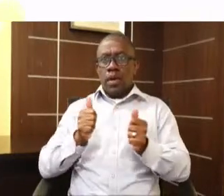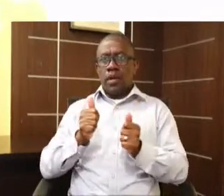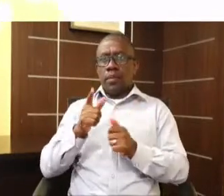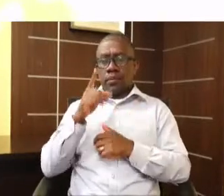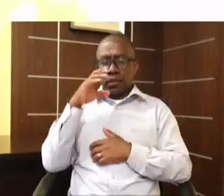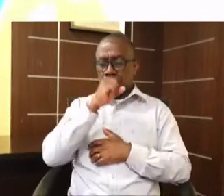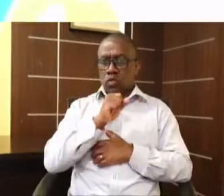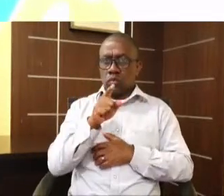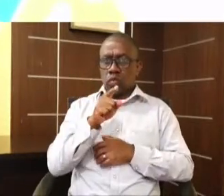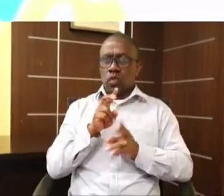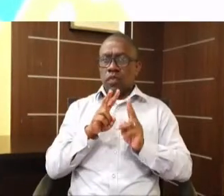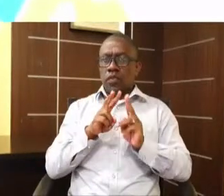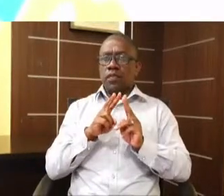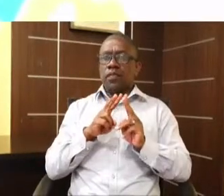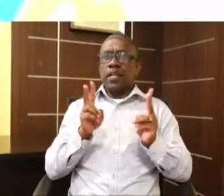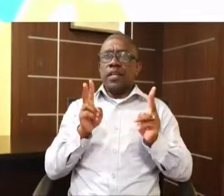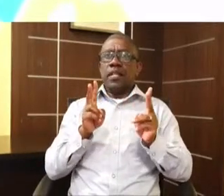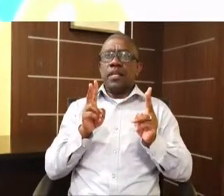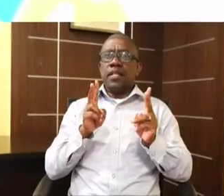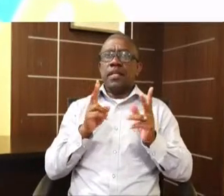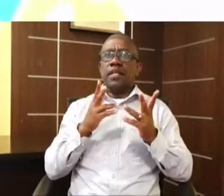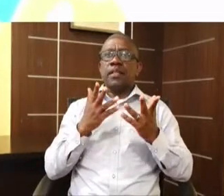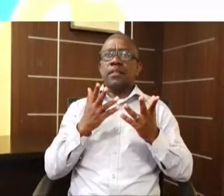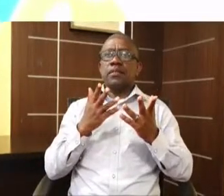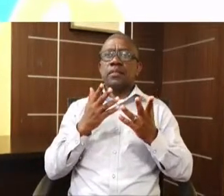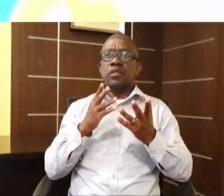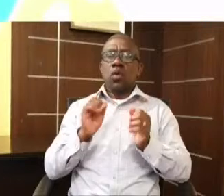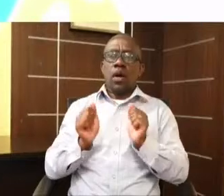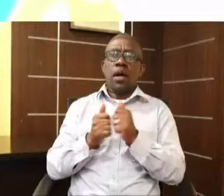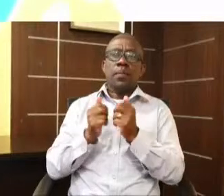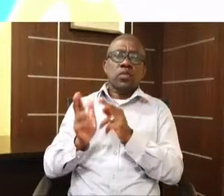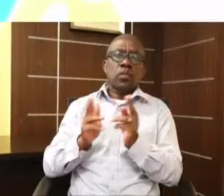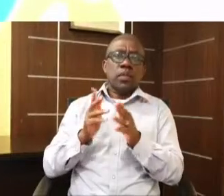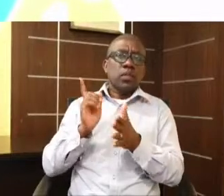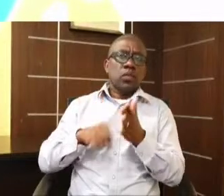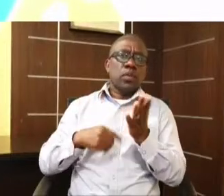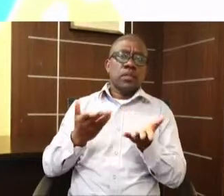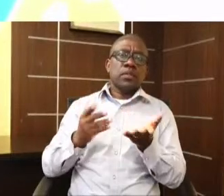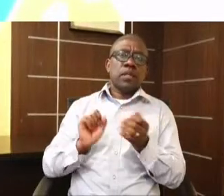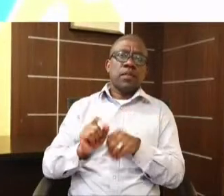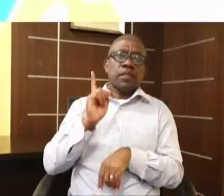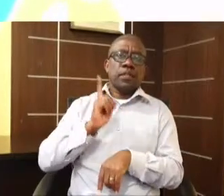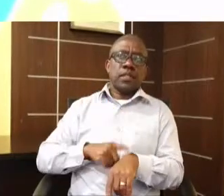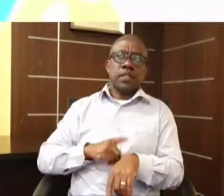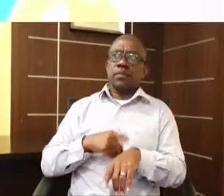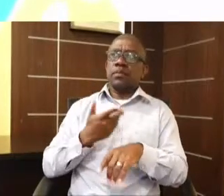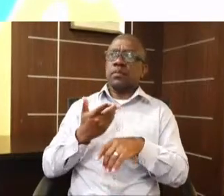naive, what usually comes to you the first time?